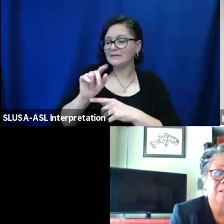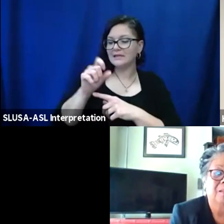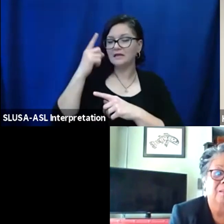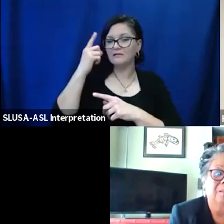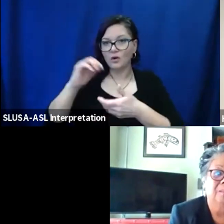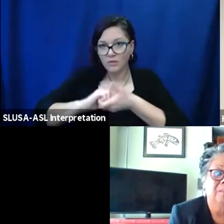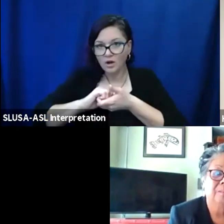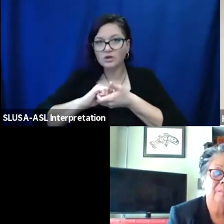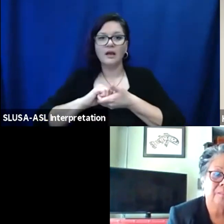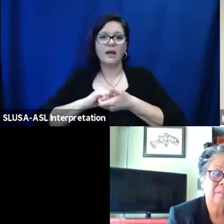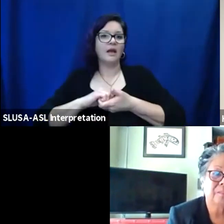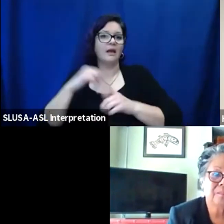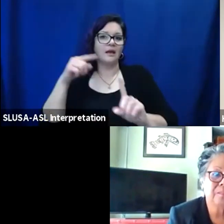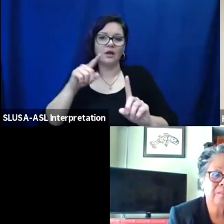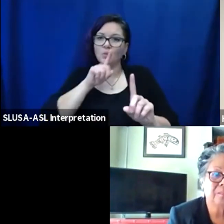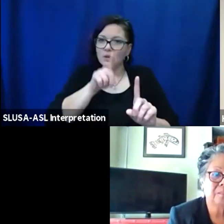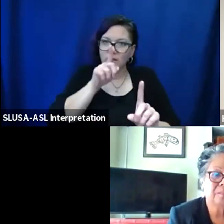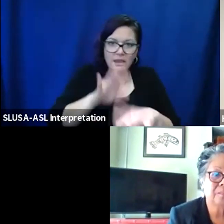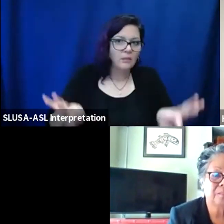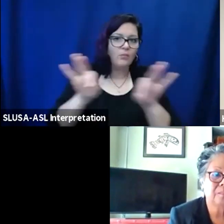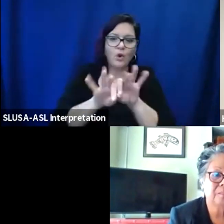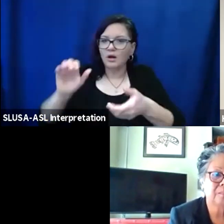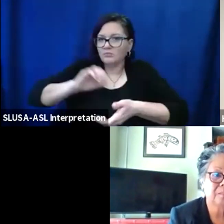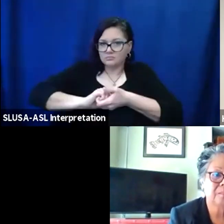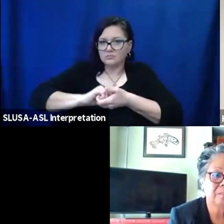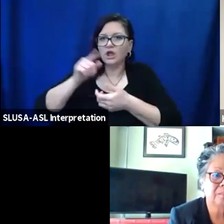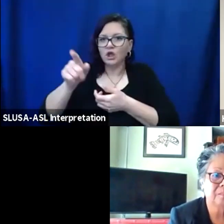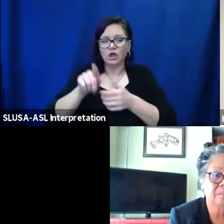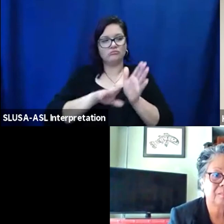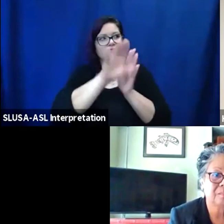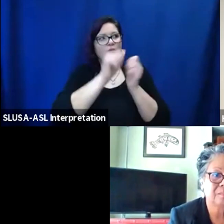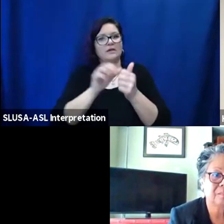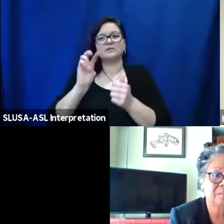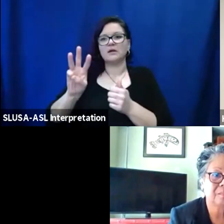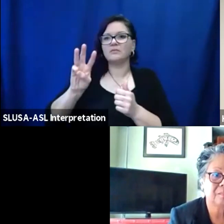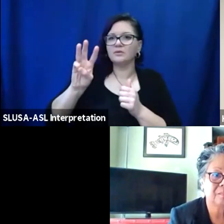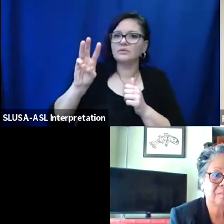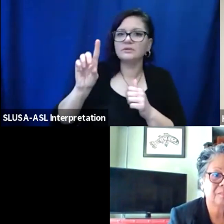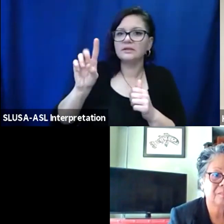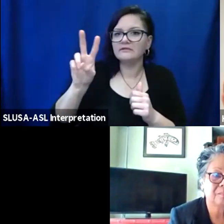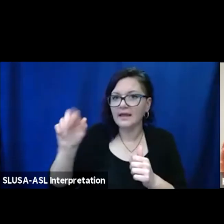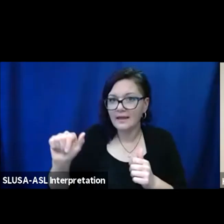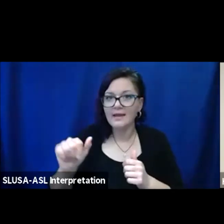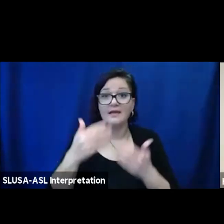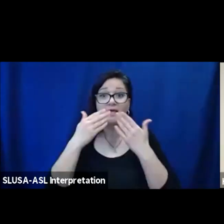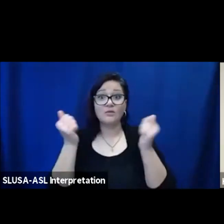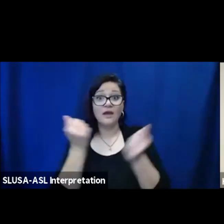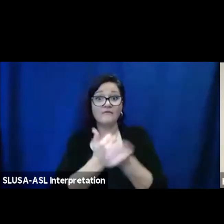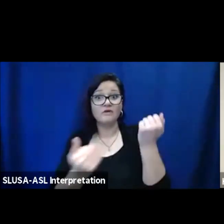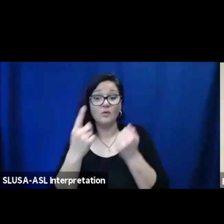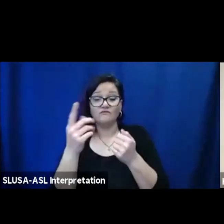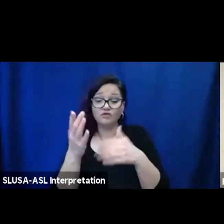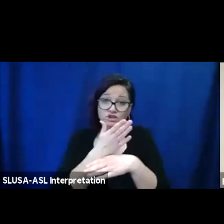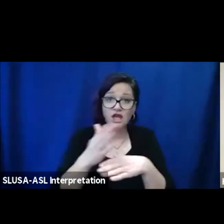partnerships and this really, really important partnership that you've built with WDVA. And thank you all for sharing so many